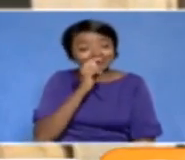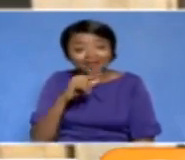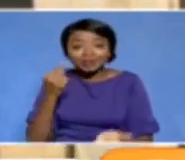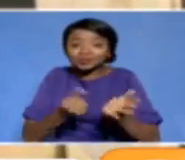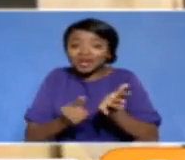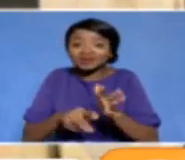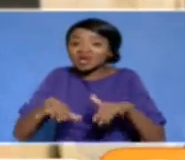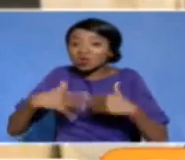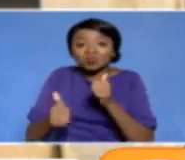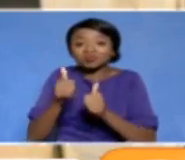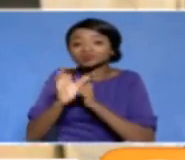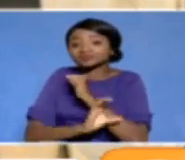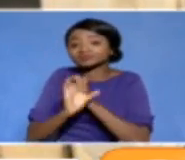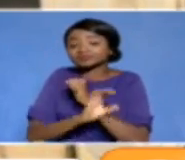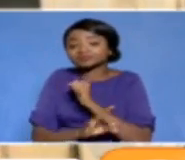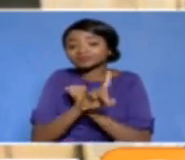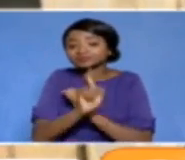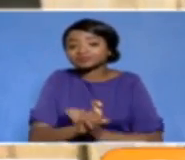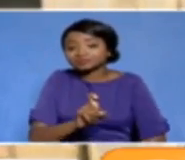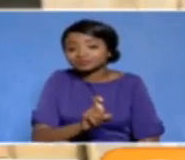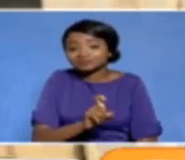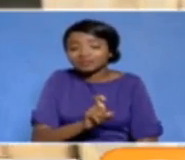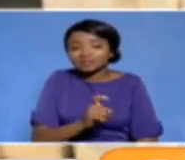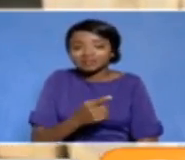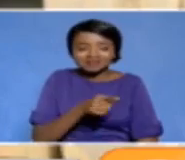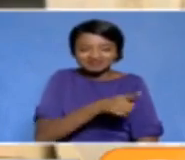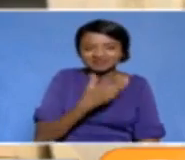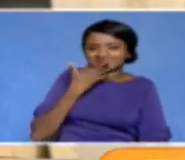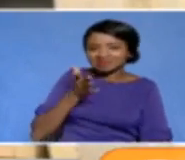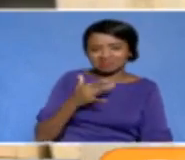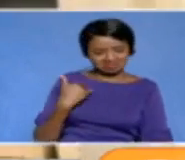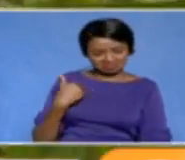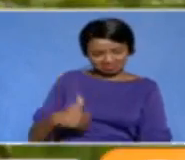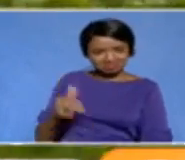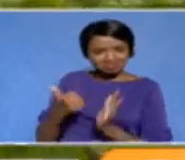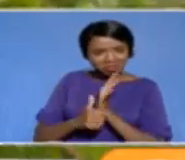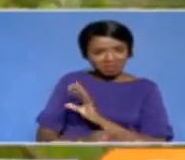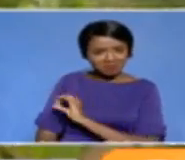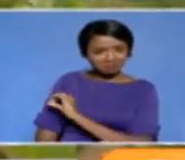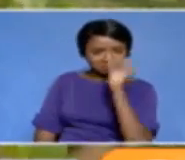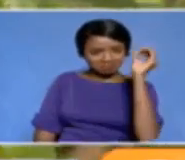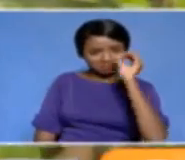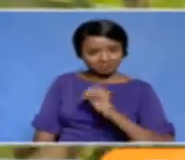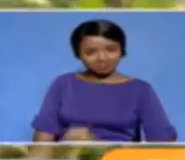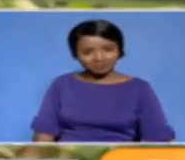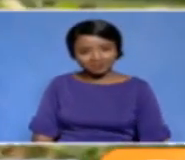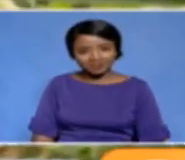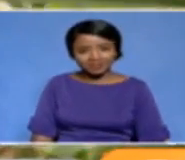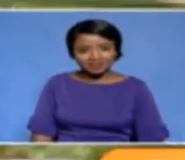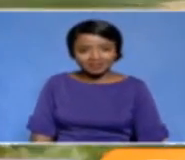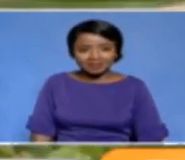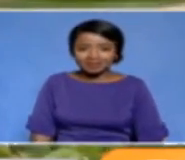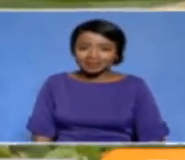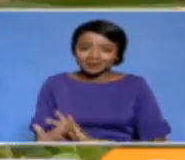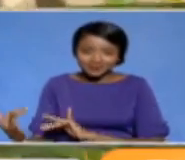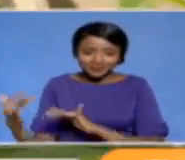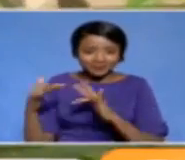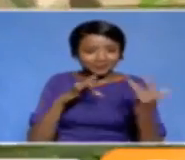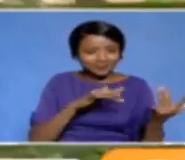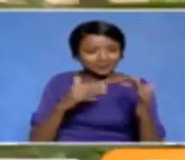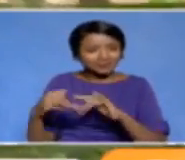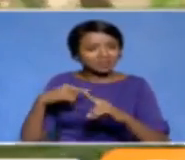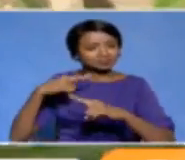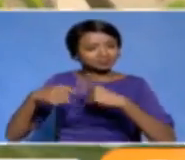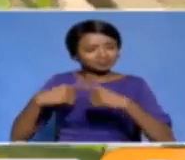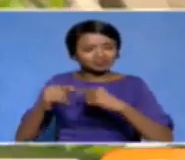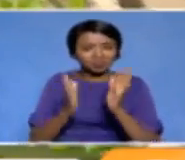Uganda ama nchi gani? Aniambia that is not his problem. Telltale signs of a tussle between Starehe Boys Center and